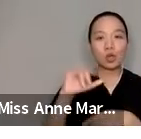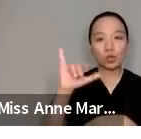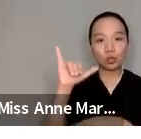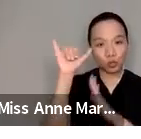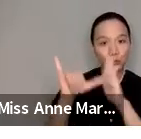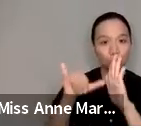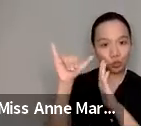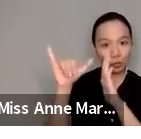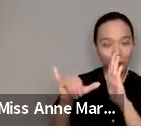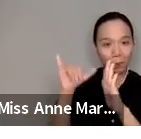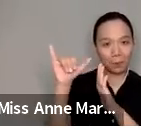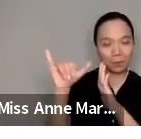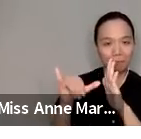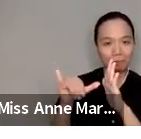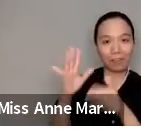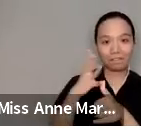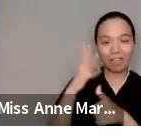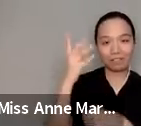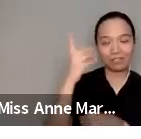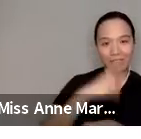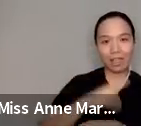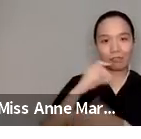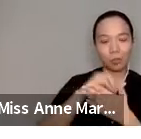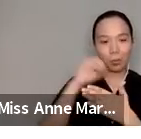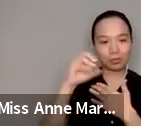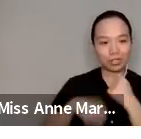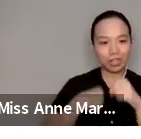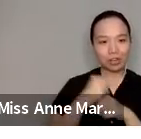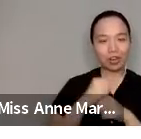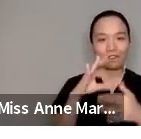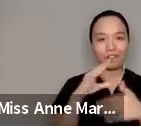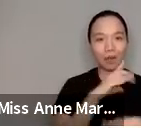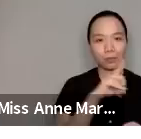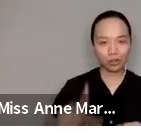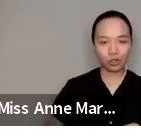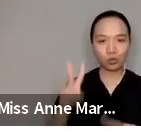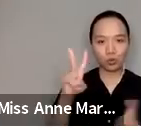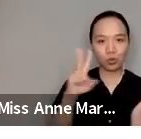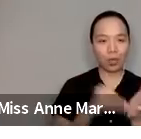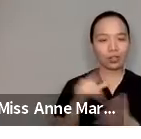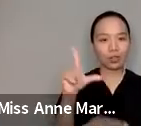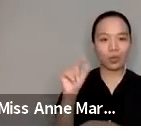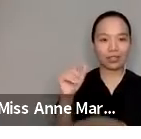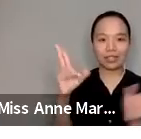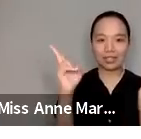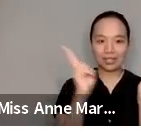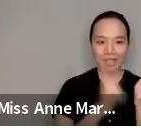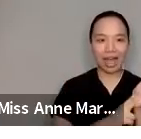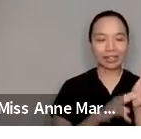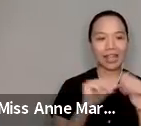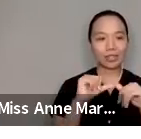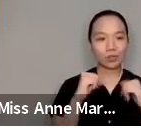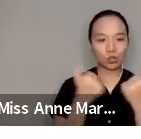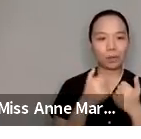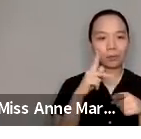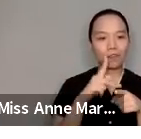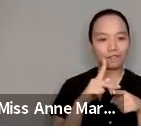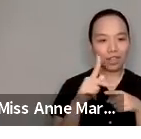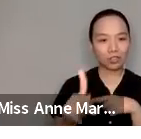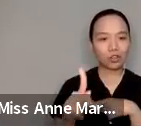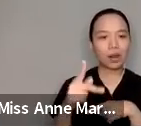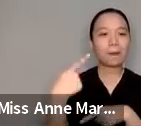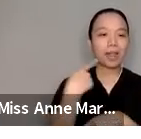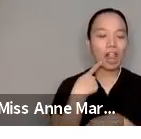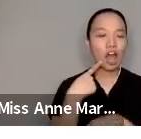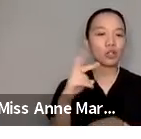channel on the 5th day of October in the year of our Lord 2020. Signed, Associate Professor Pilar I.